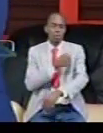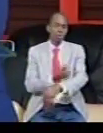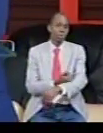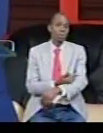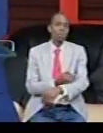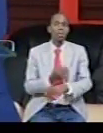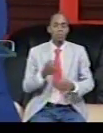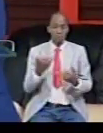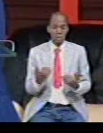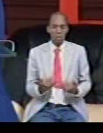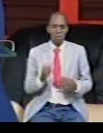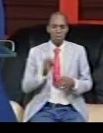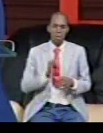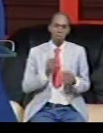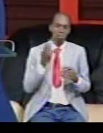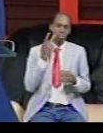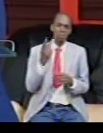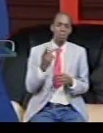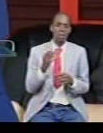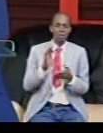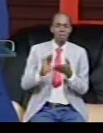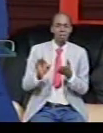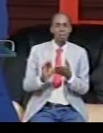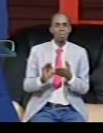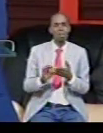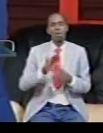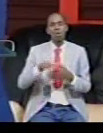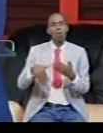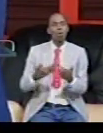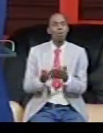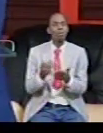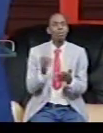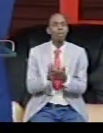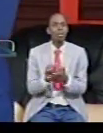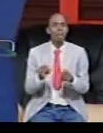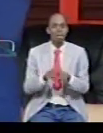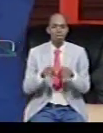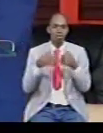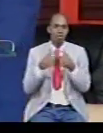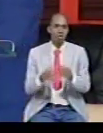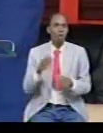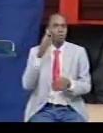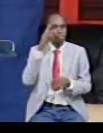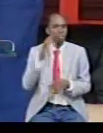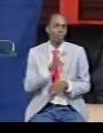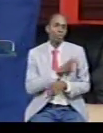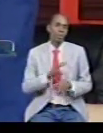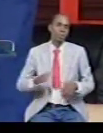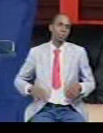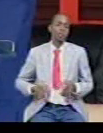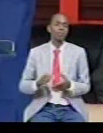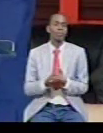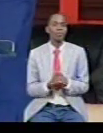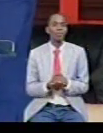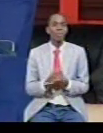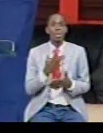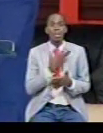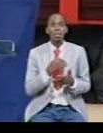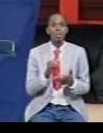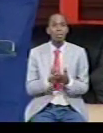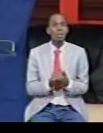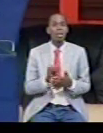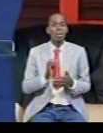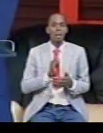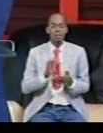counted that for loss because of Christ. It says, yea, doubtless, and I count all things